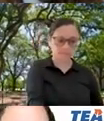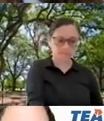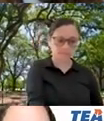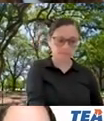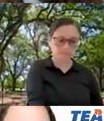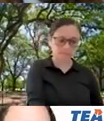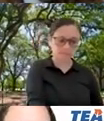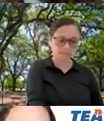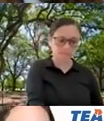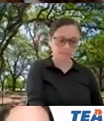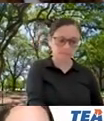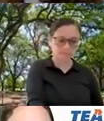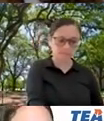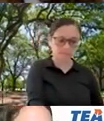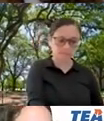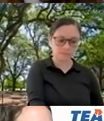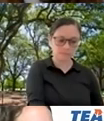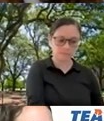Kirsten Schwab. Present.